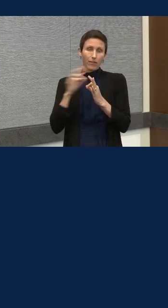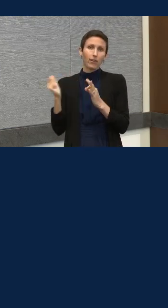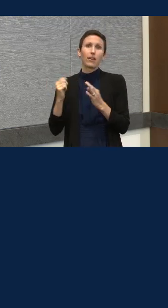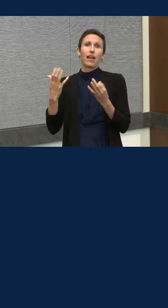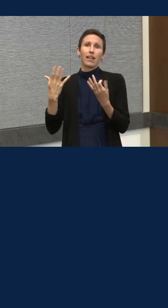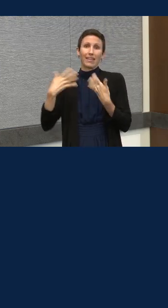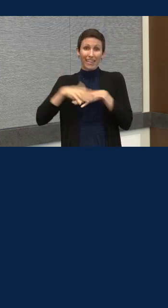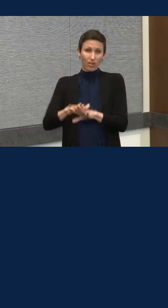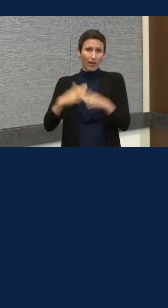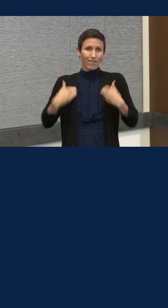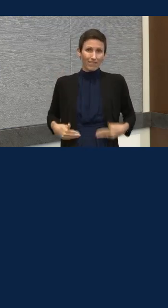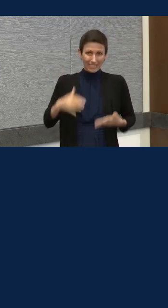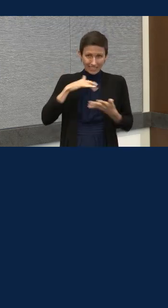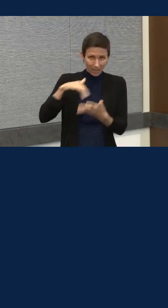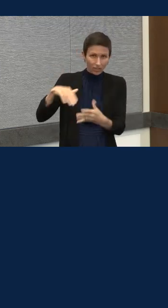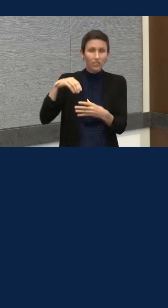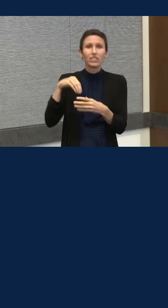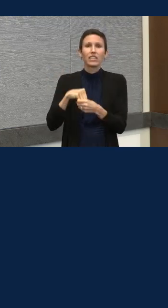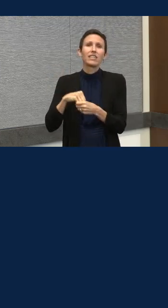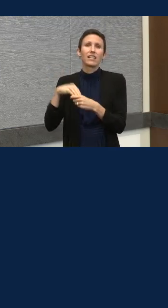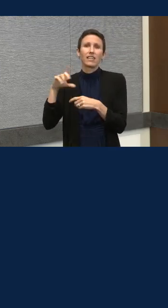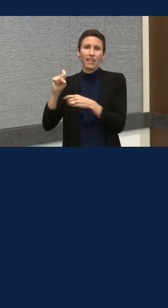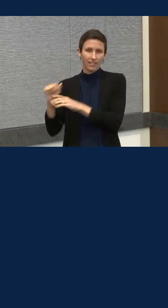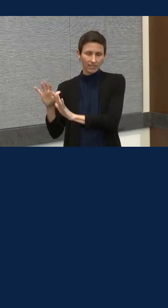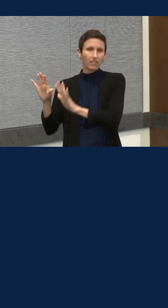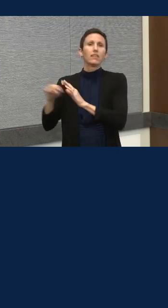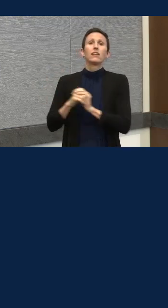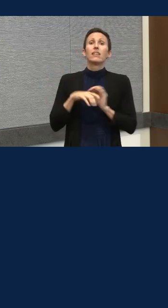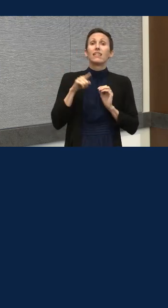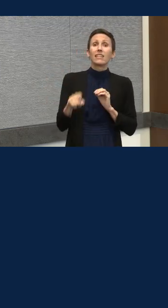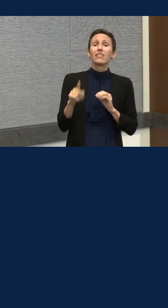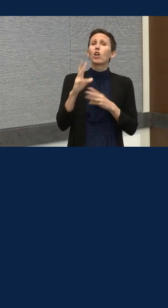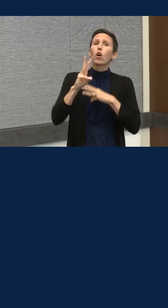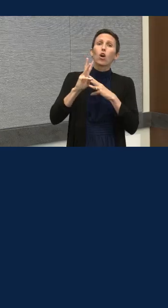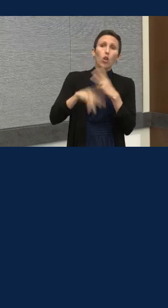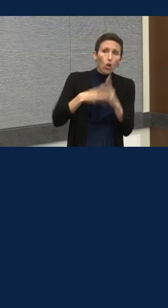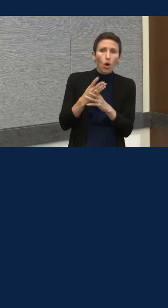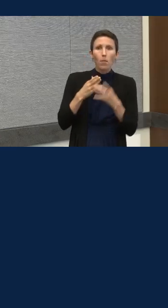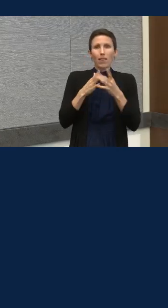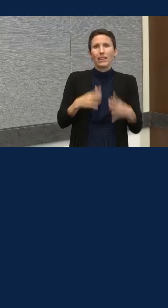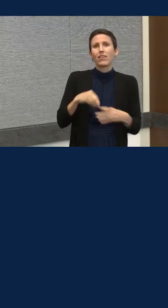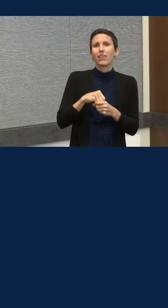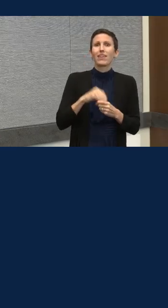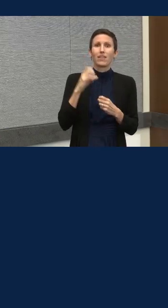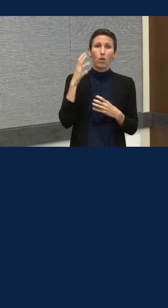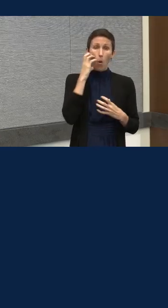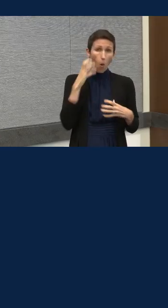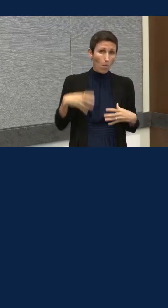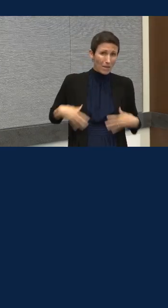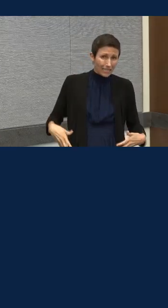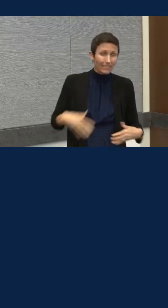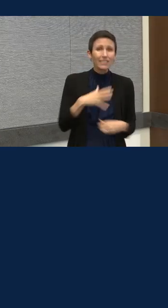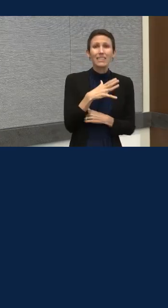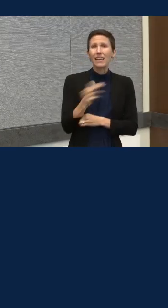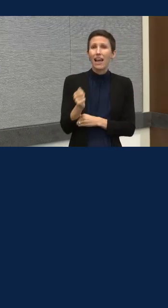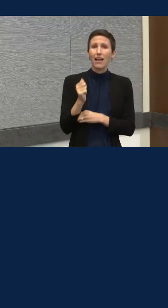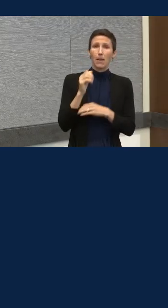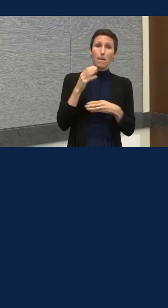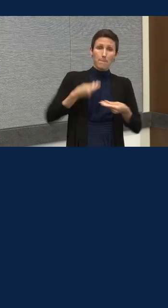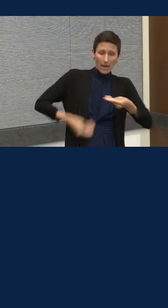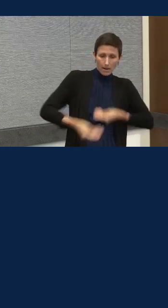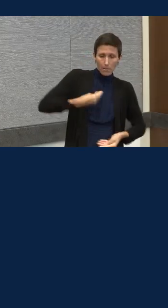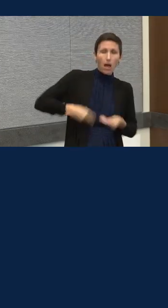School. Dr. Cone is a global leader in obesity and metabolic disease research. His